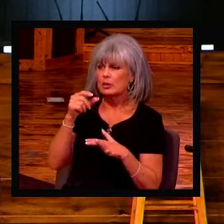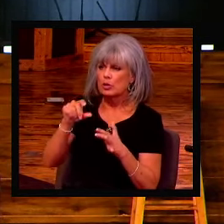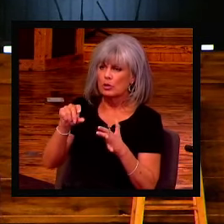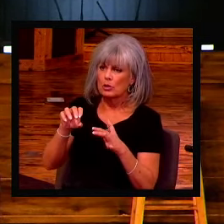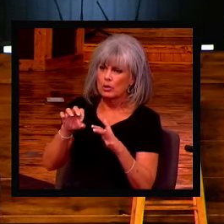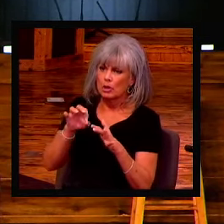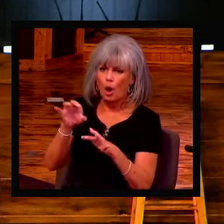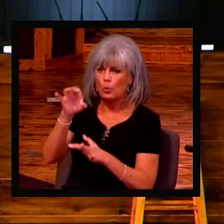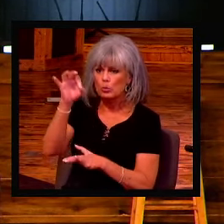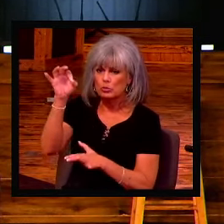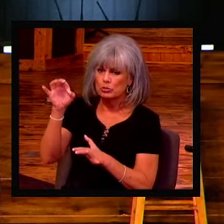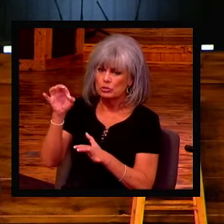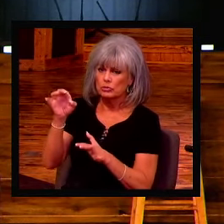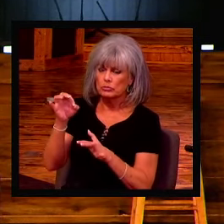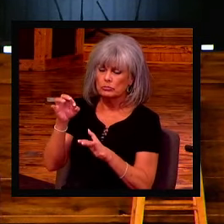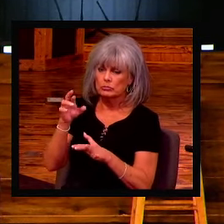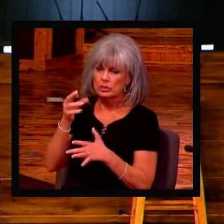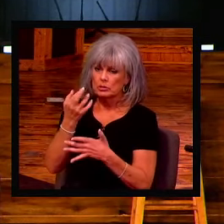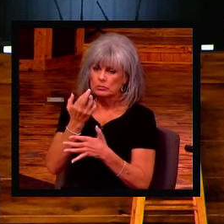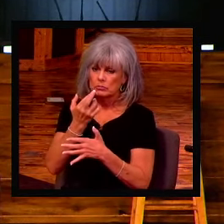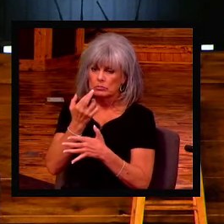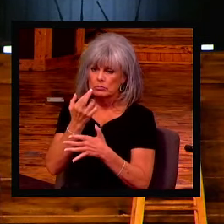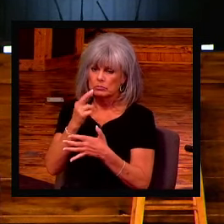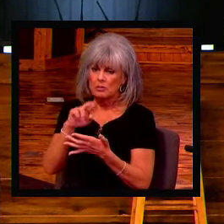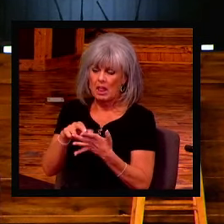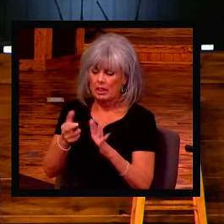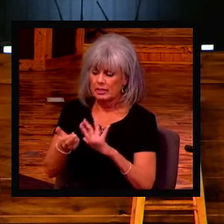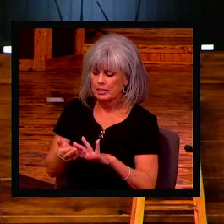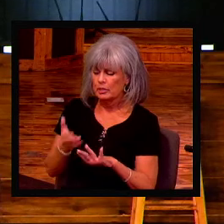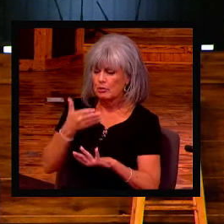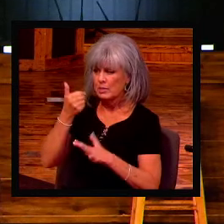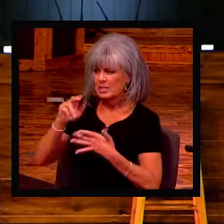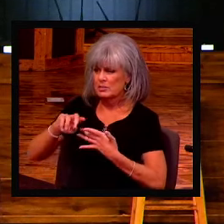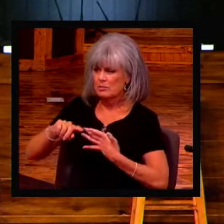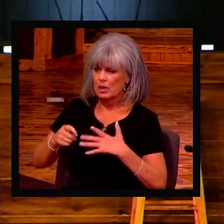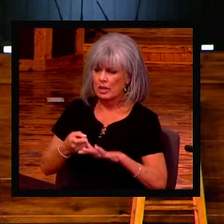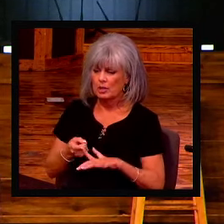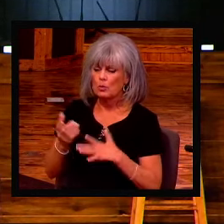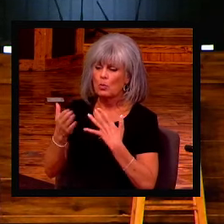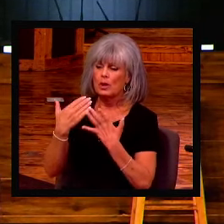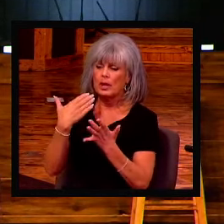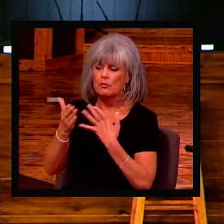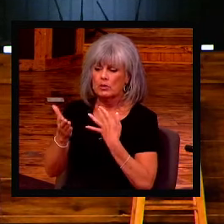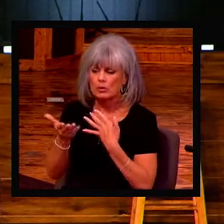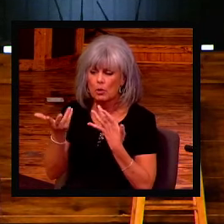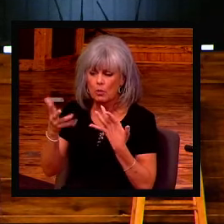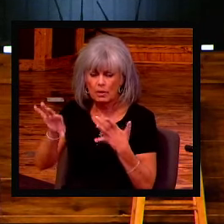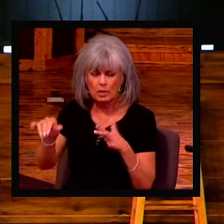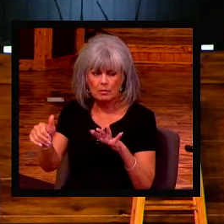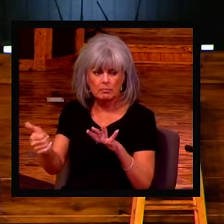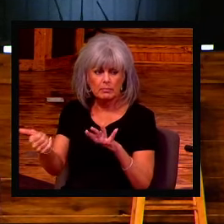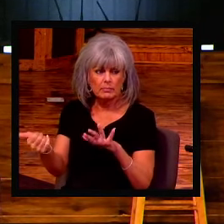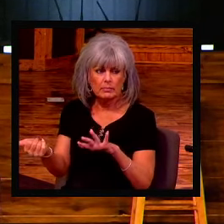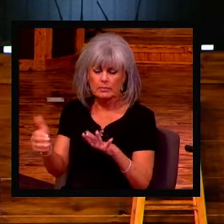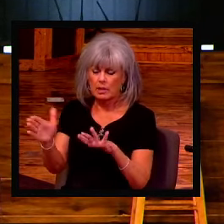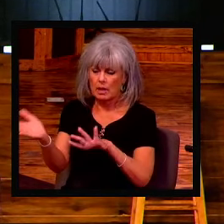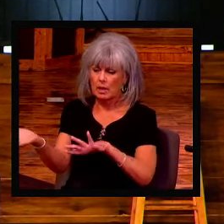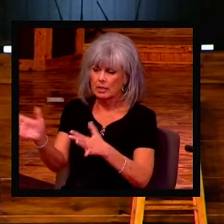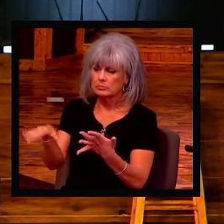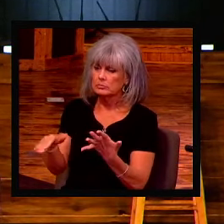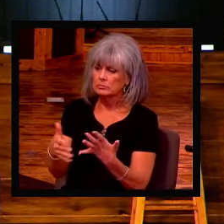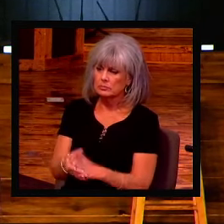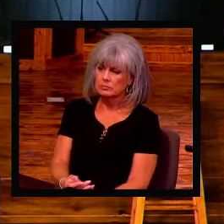your relative or, you know, your best friend or whatever that is passed on. That's the way they present